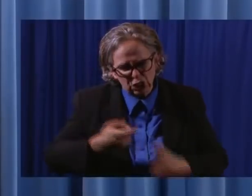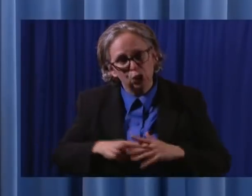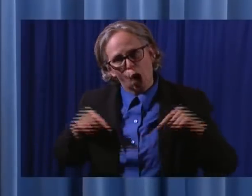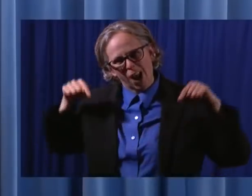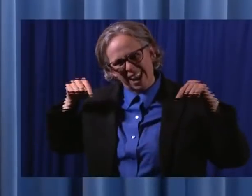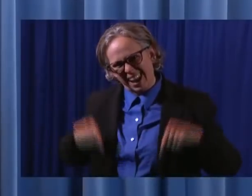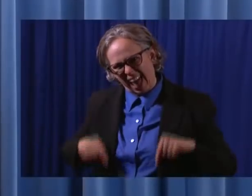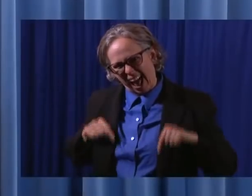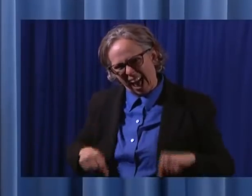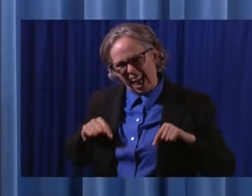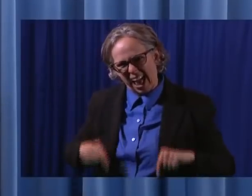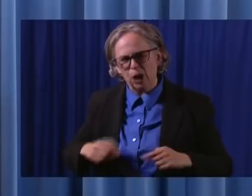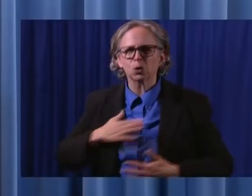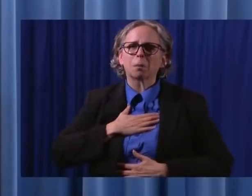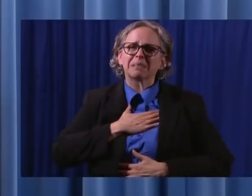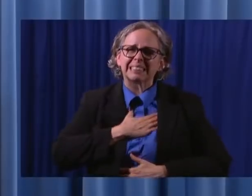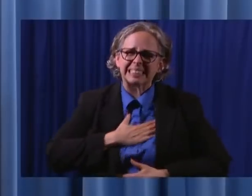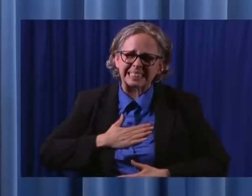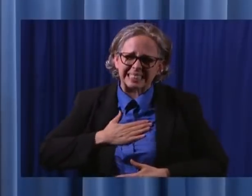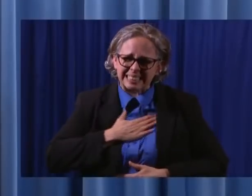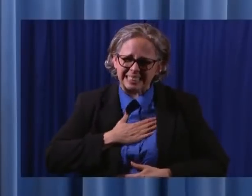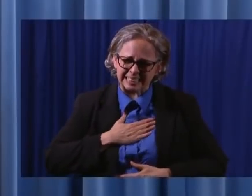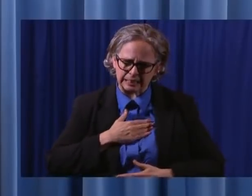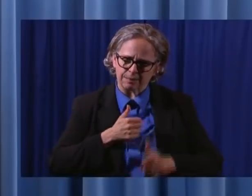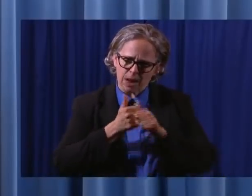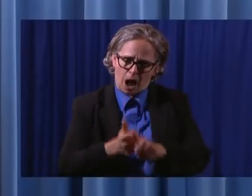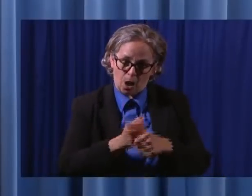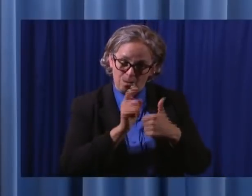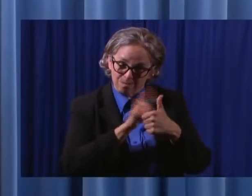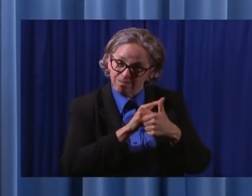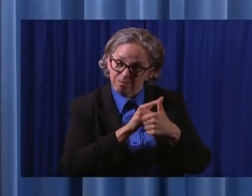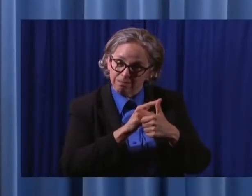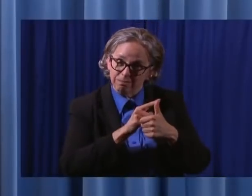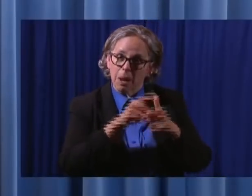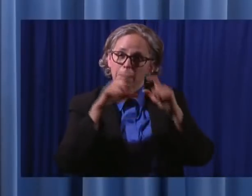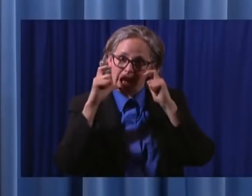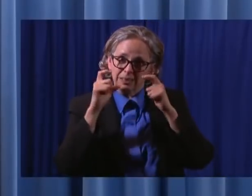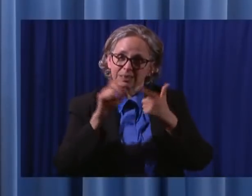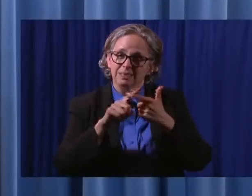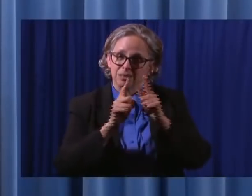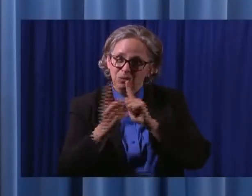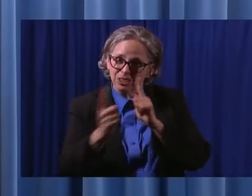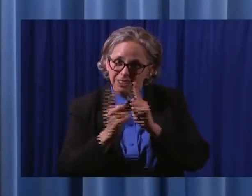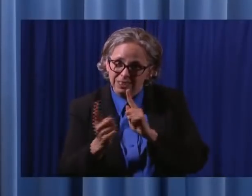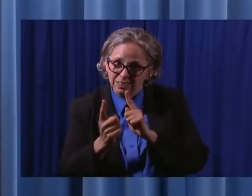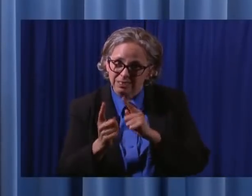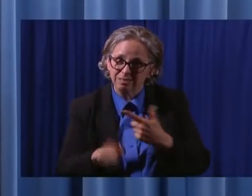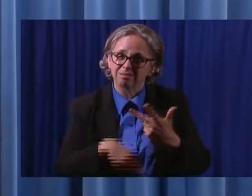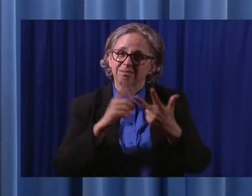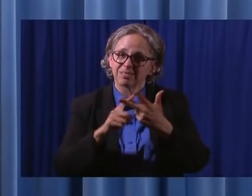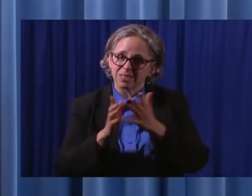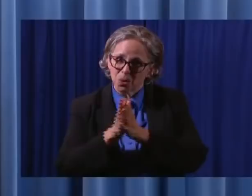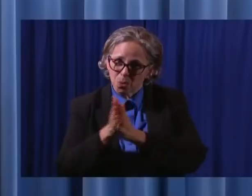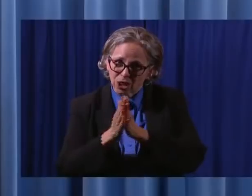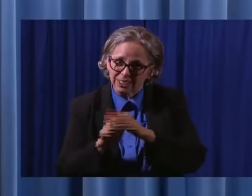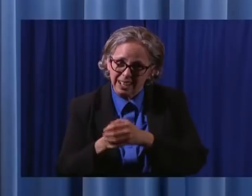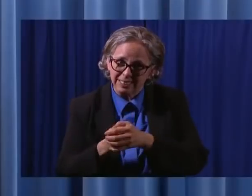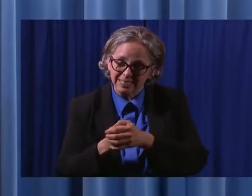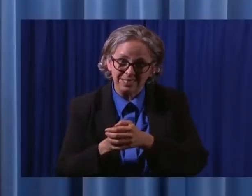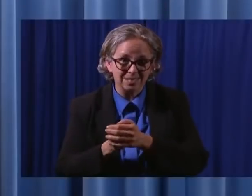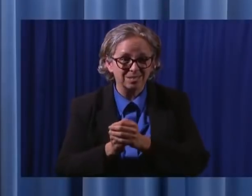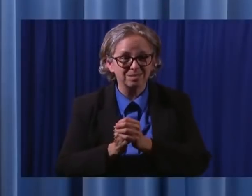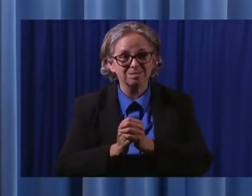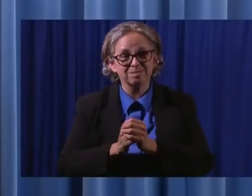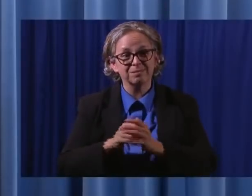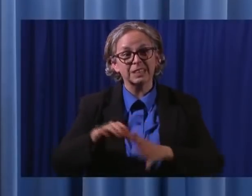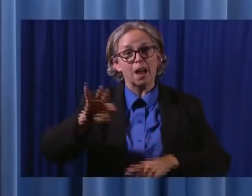fellow Ohioans. 4th of July, wear a mask. by the way, I'm going to have an Indians one